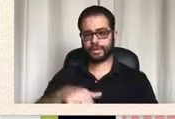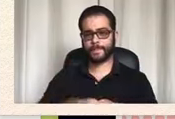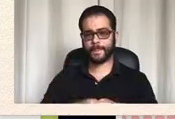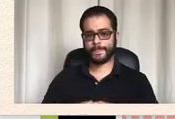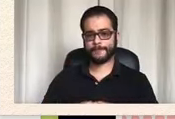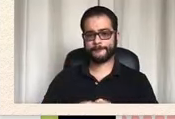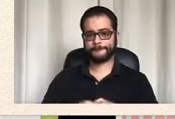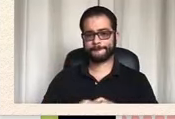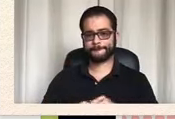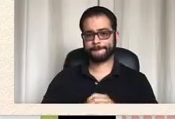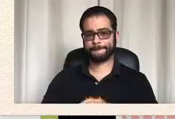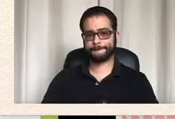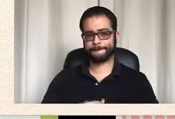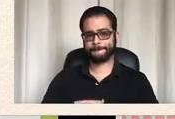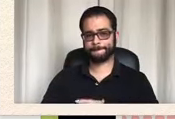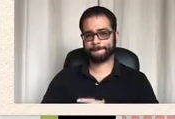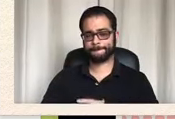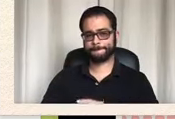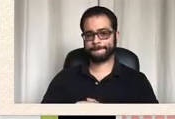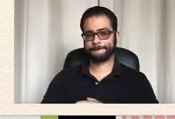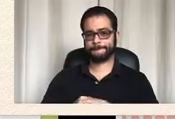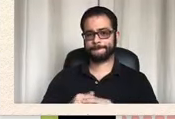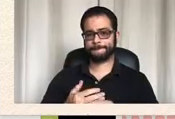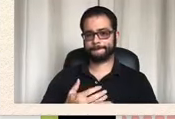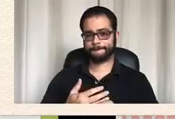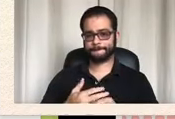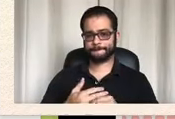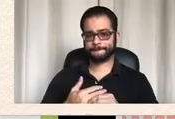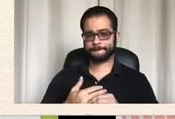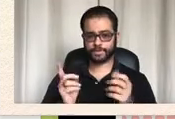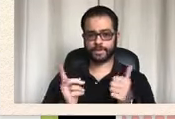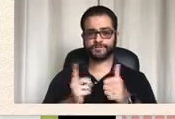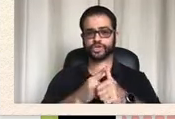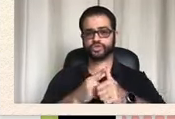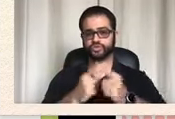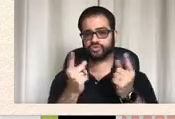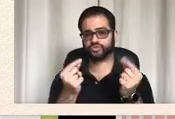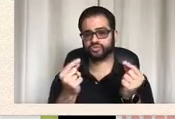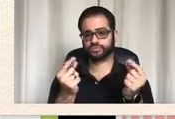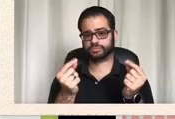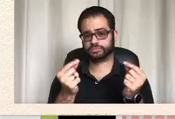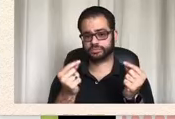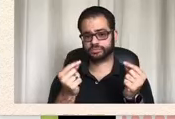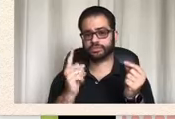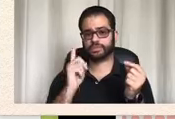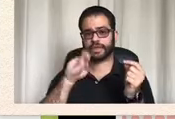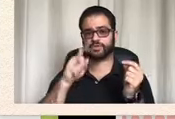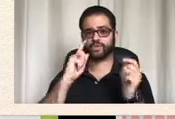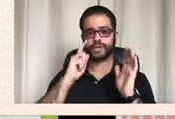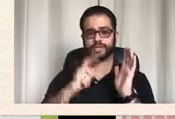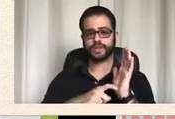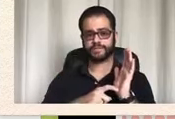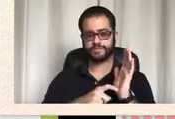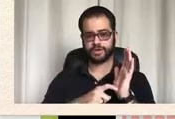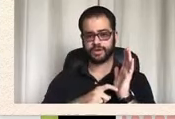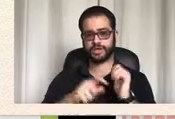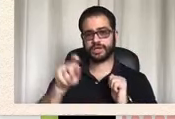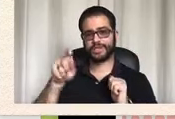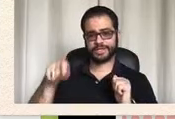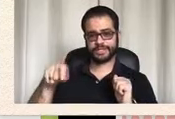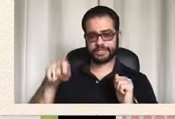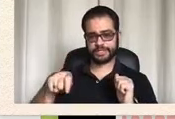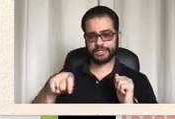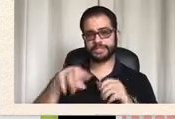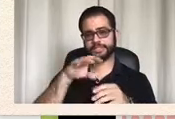So the first thing you're going to do is identify the needs in your